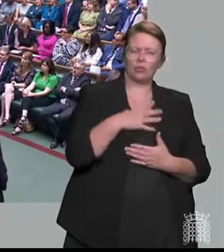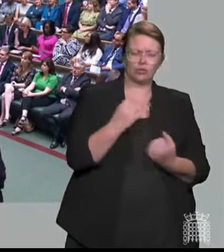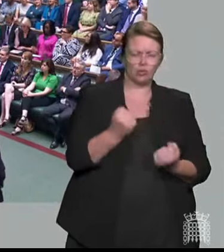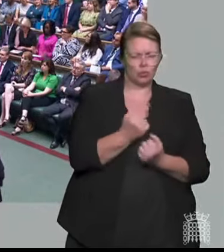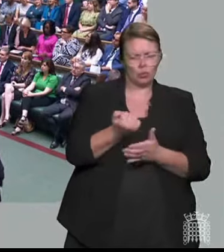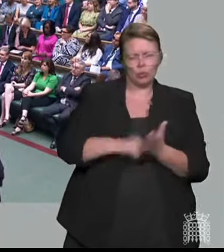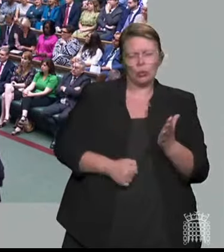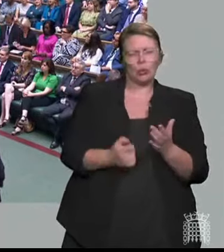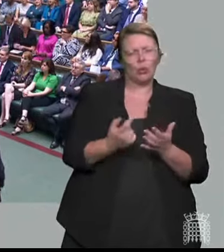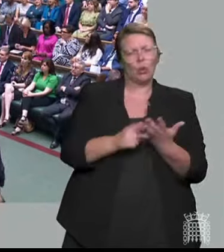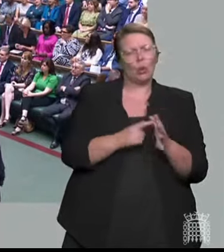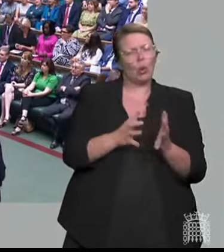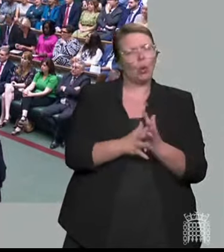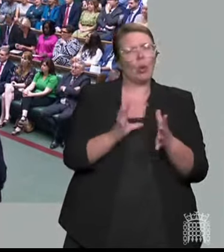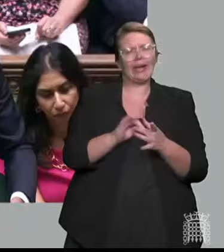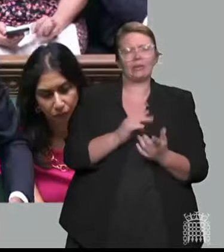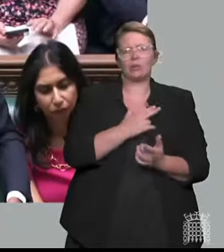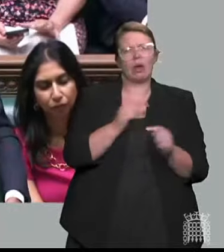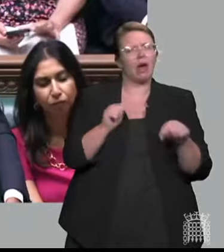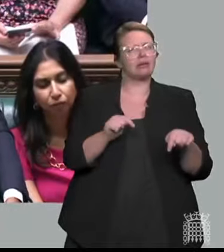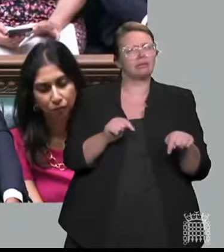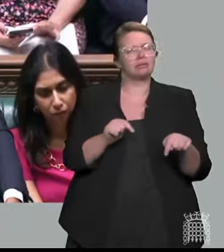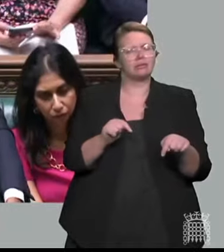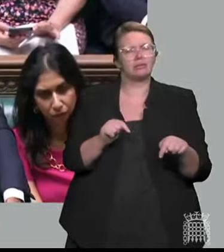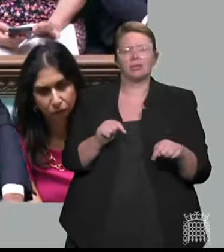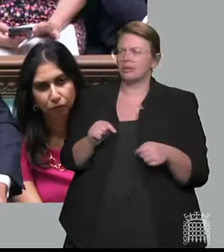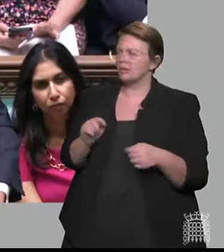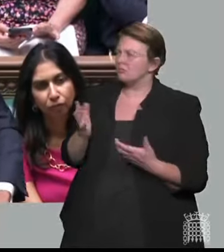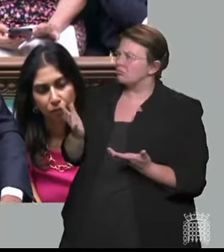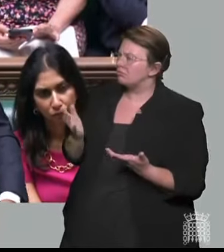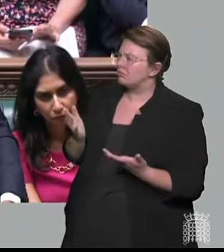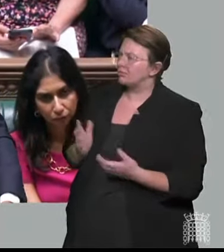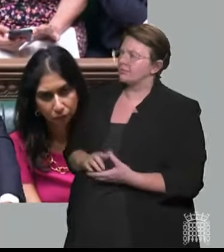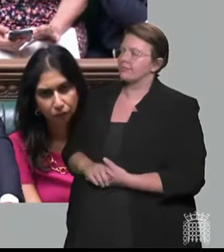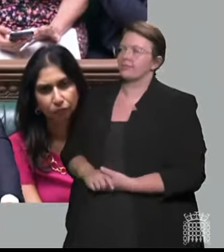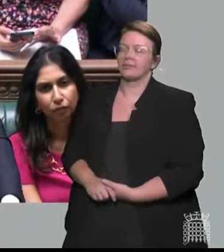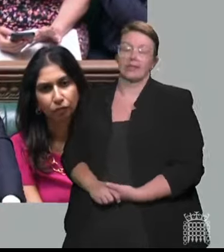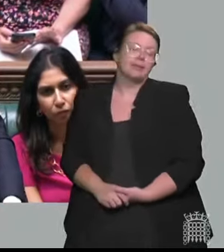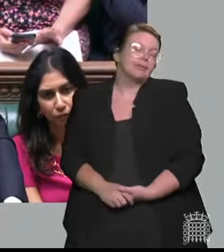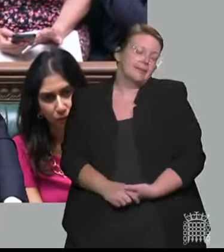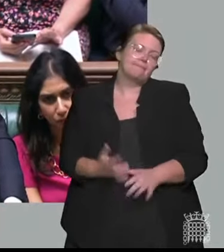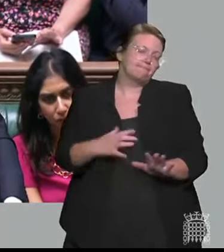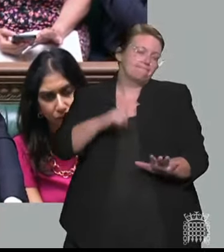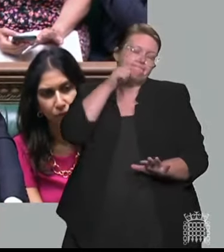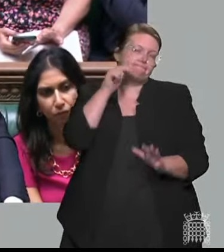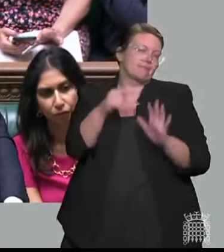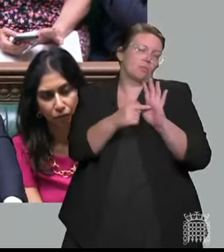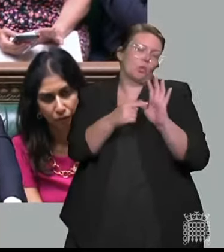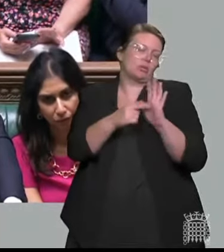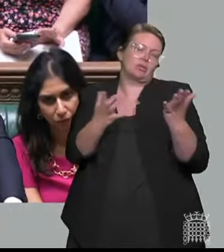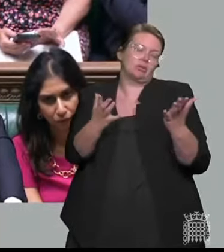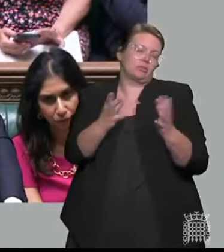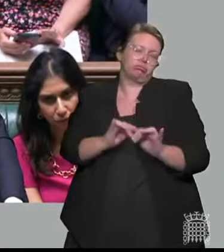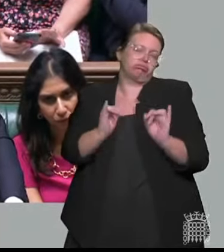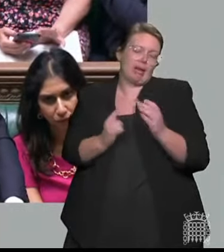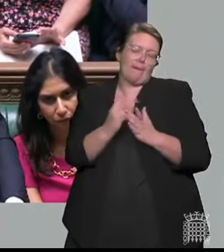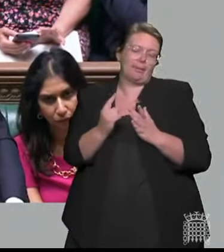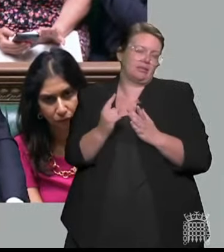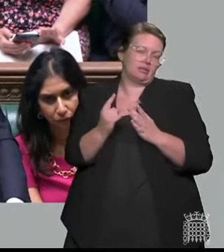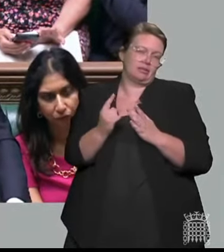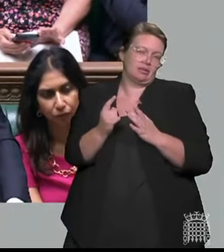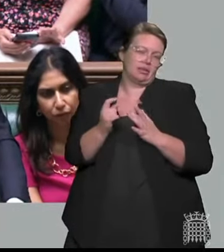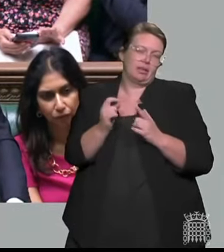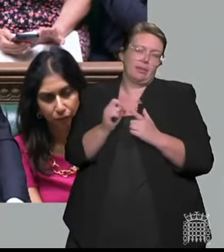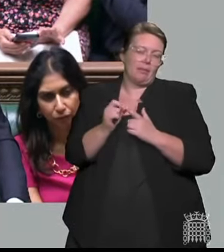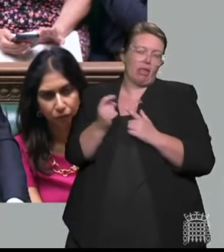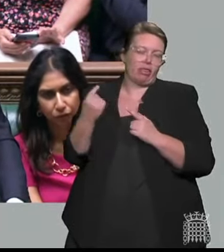Speaker, I know how important this issue is to the honourable gentleman following the horrific shooting in his constituency, and my thoughts are with the family of